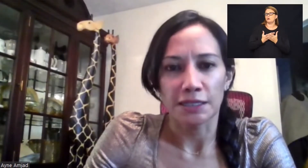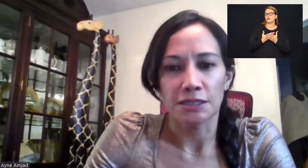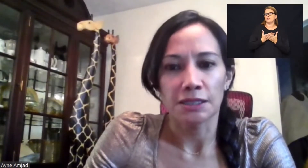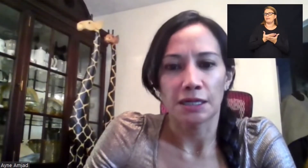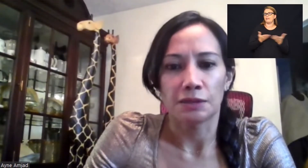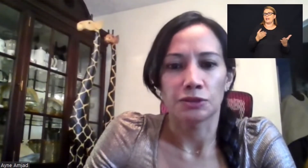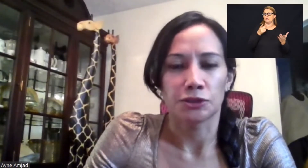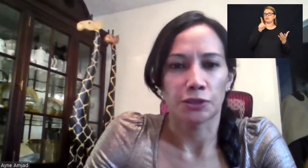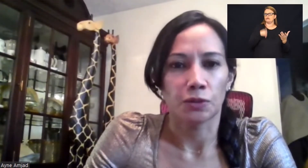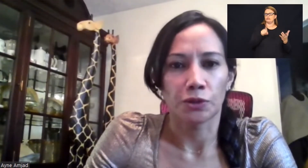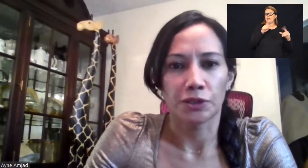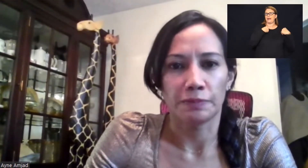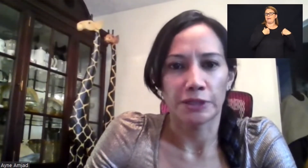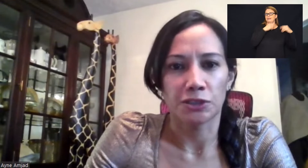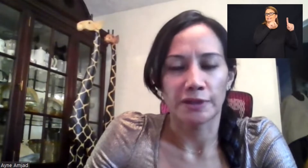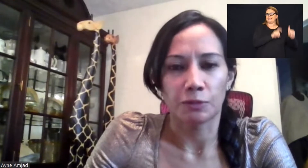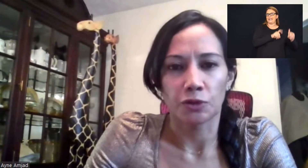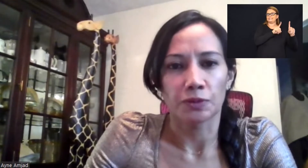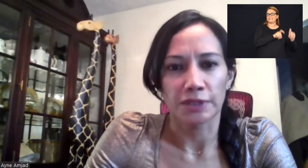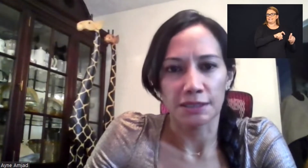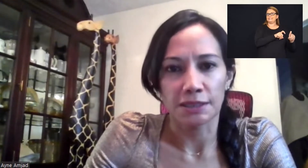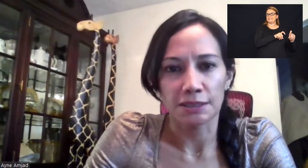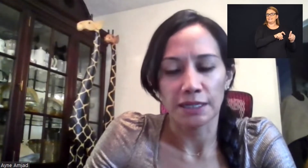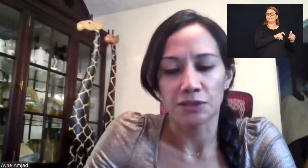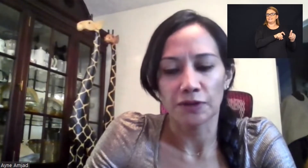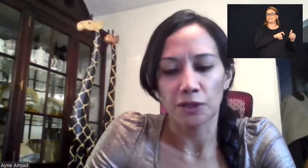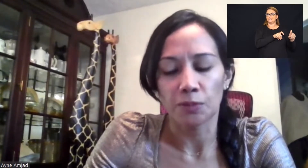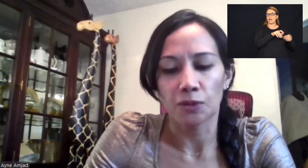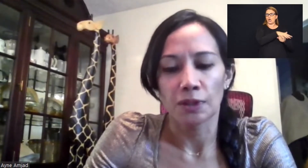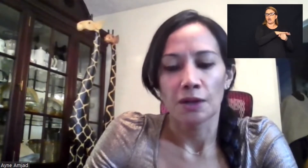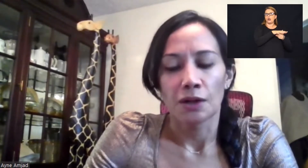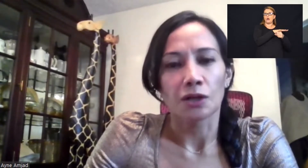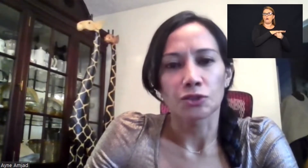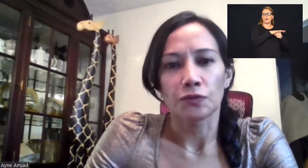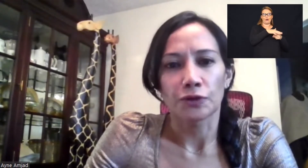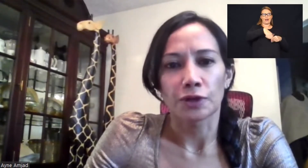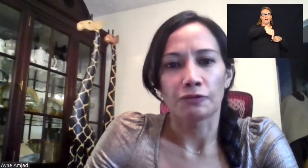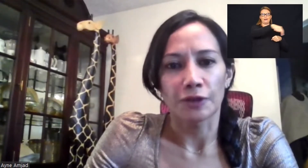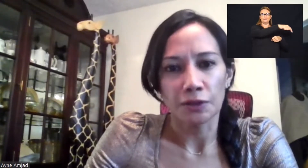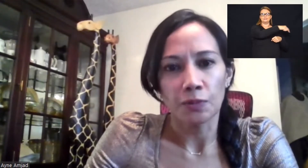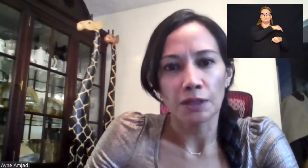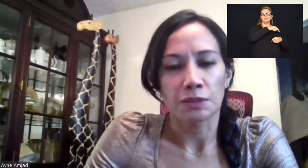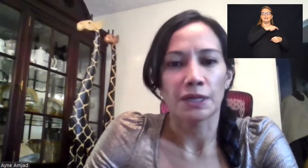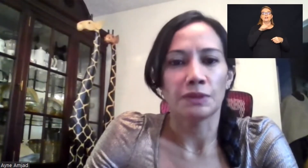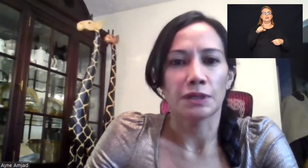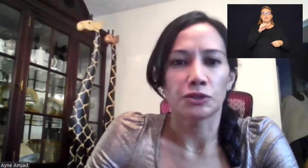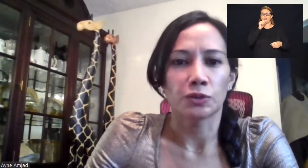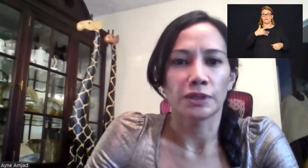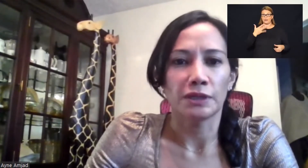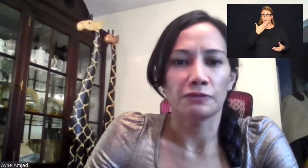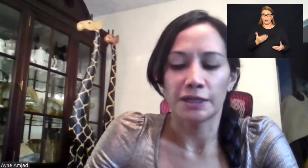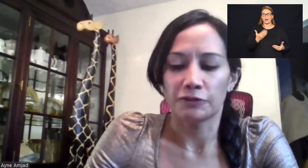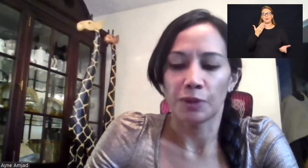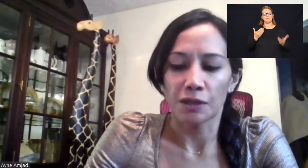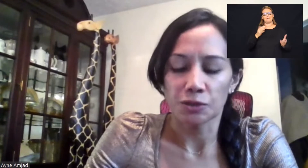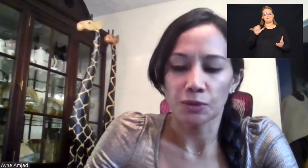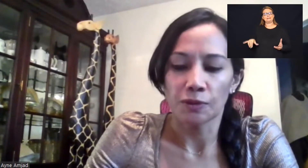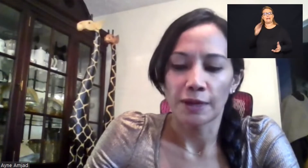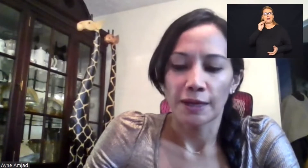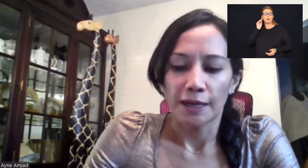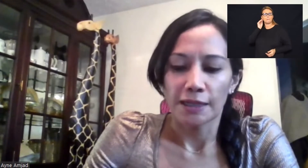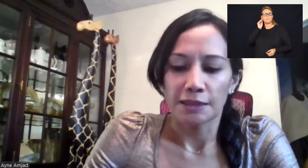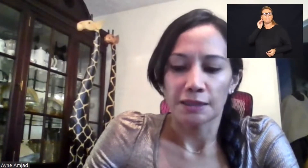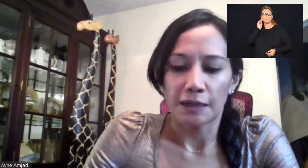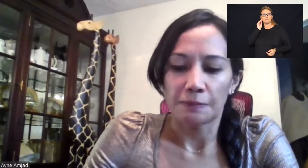to get tested. General Hoyer did mention we have multiple testing sites available. Also, if you're not feeling well, to maybe not join the event if